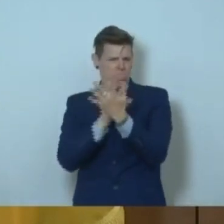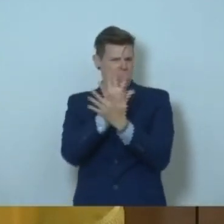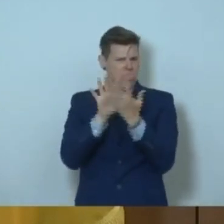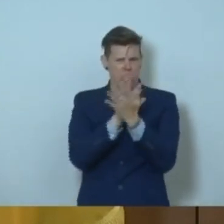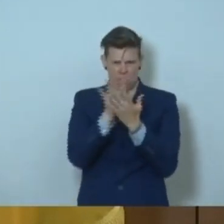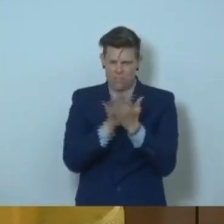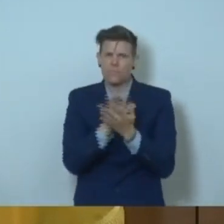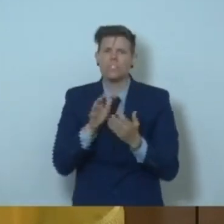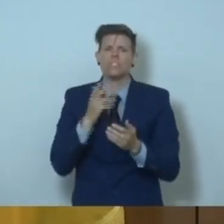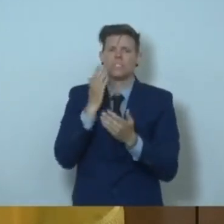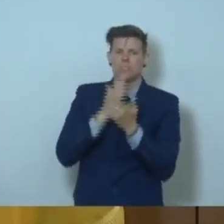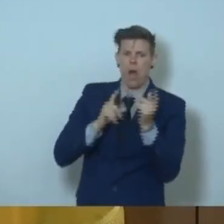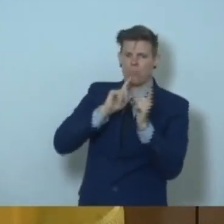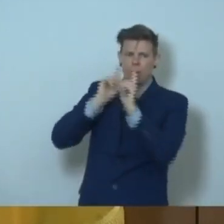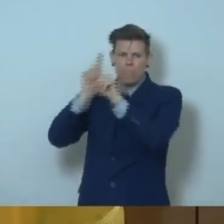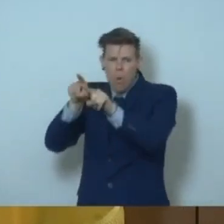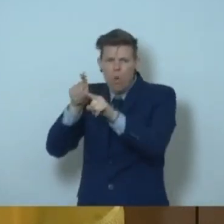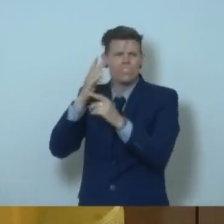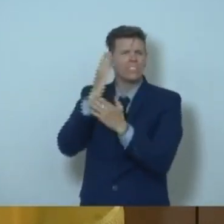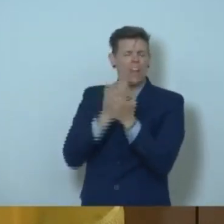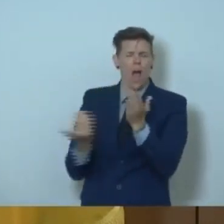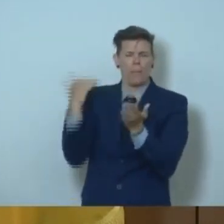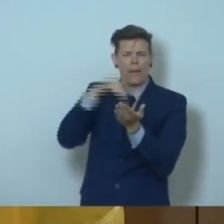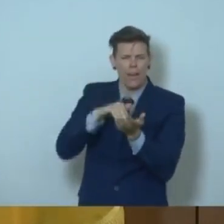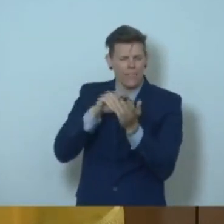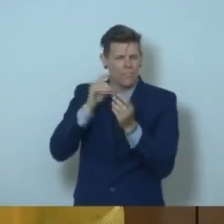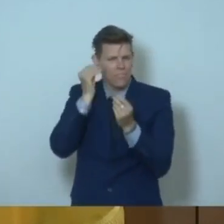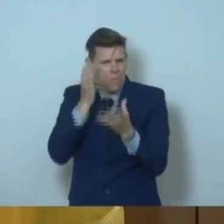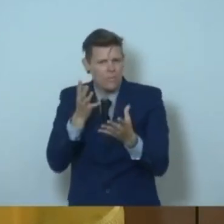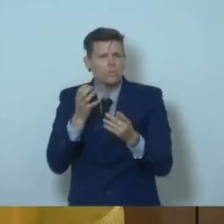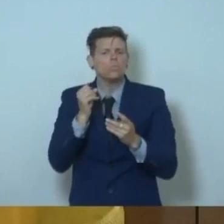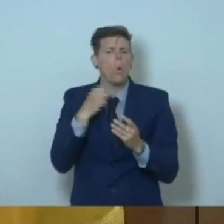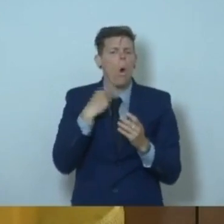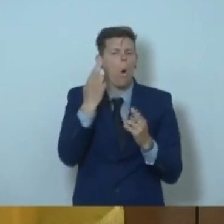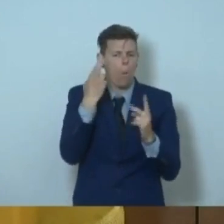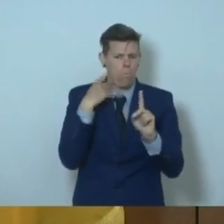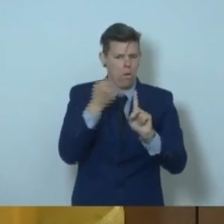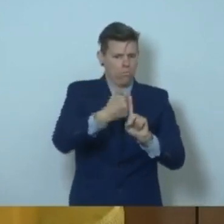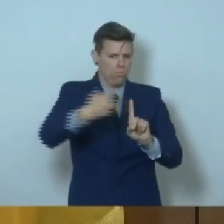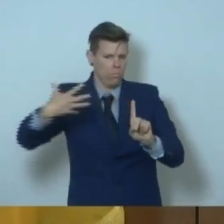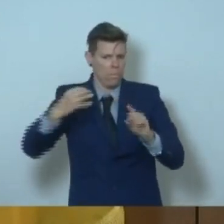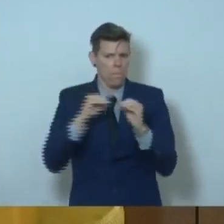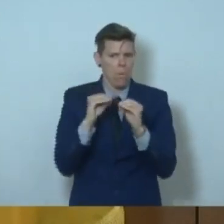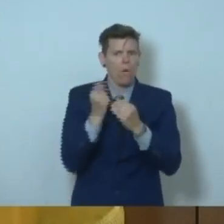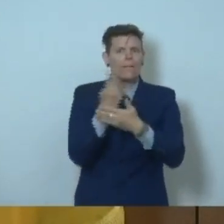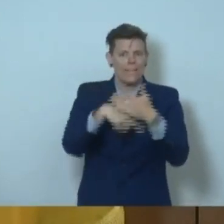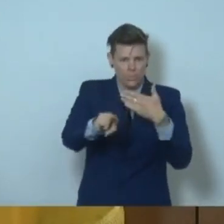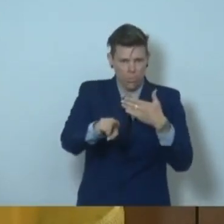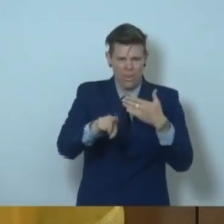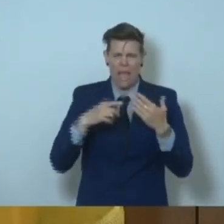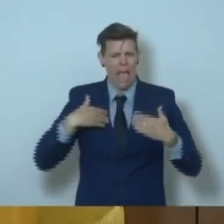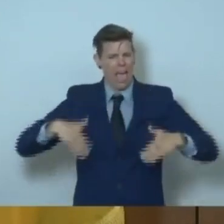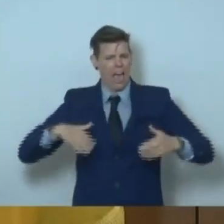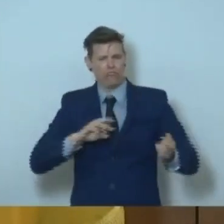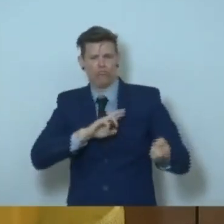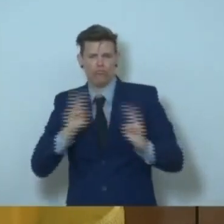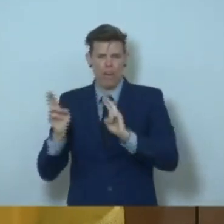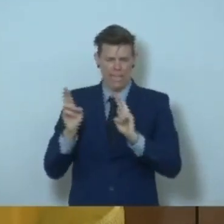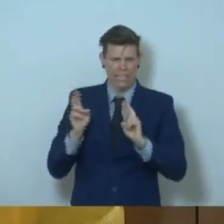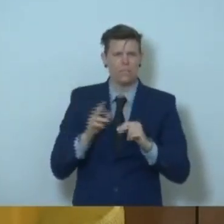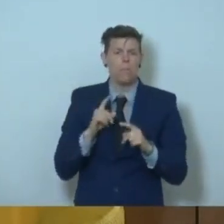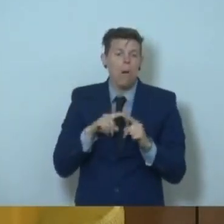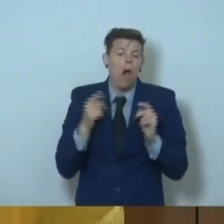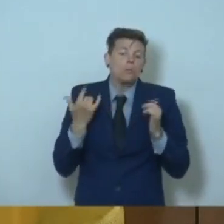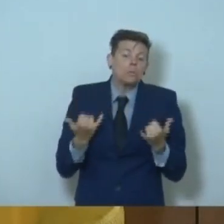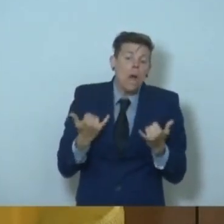way. Something that I hope to talk about next week because we're not quite ready to. I mean, we can talk about it today, but